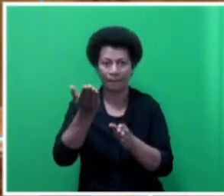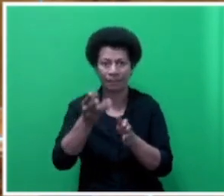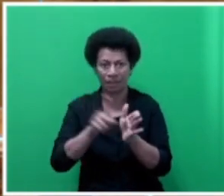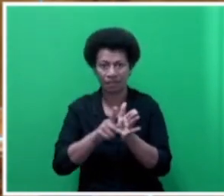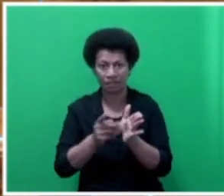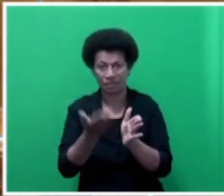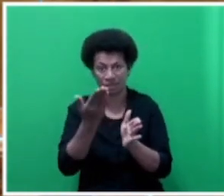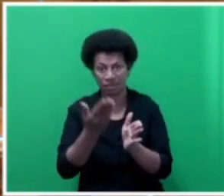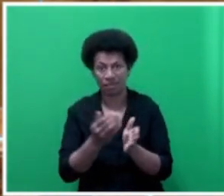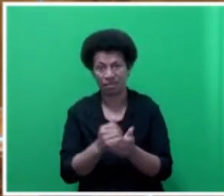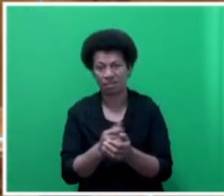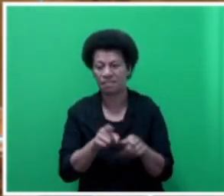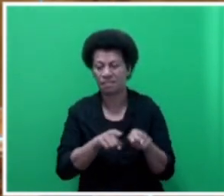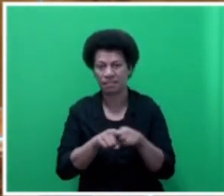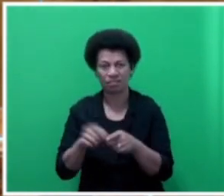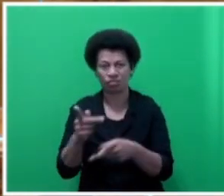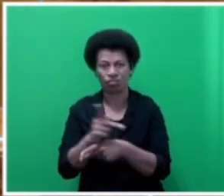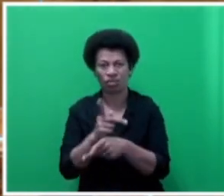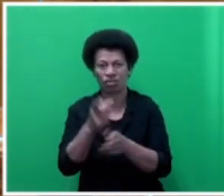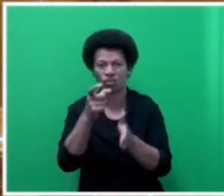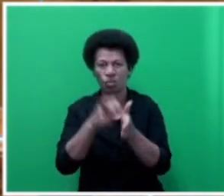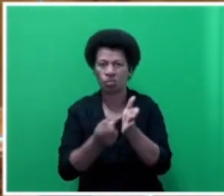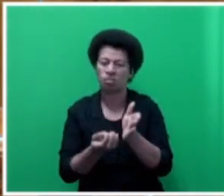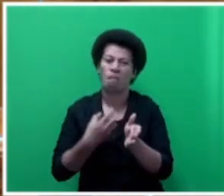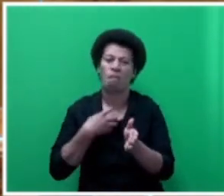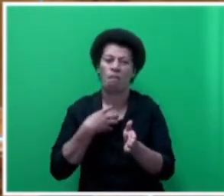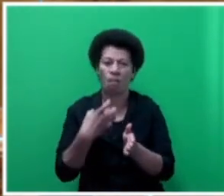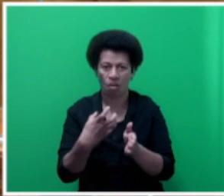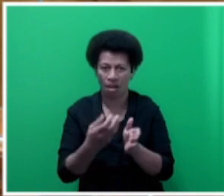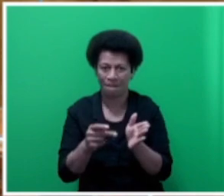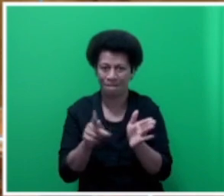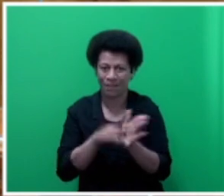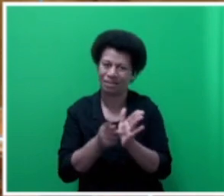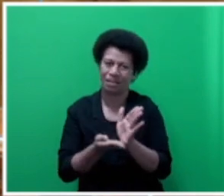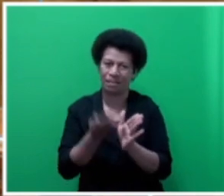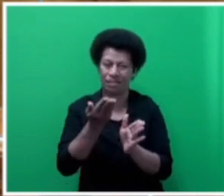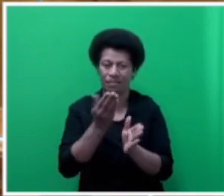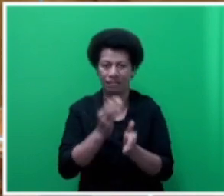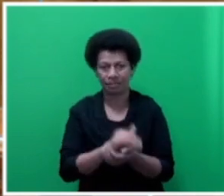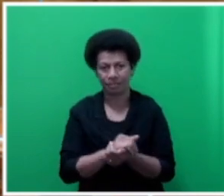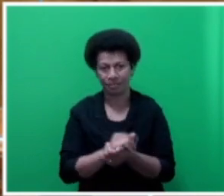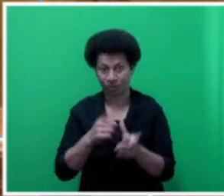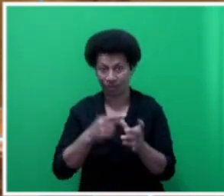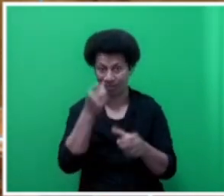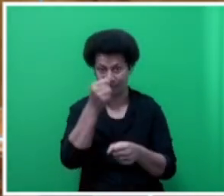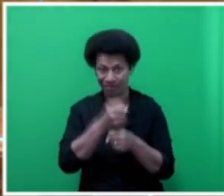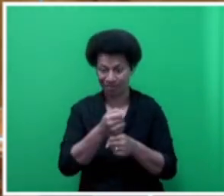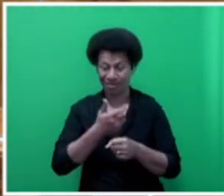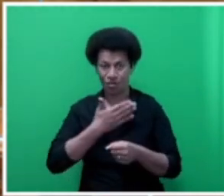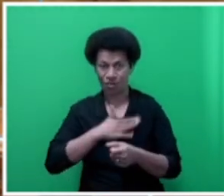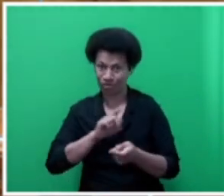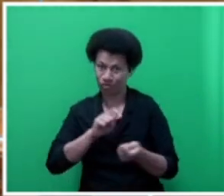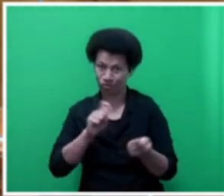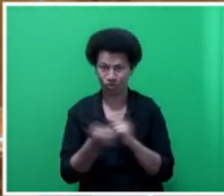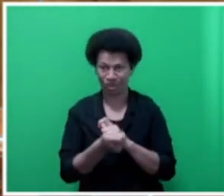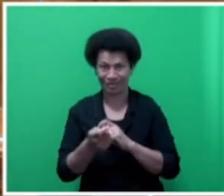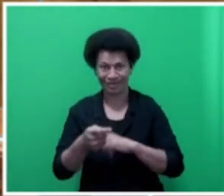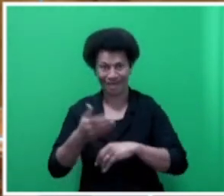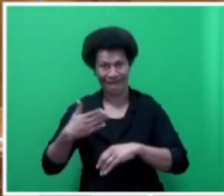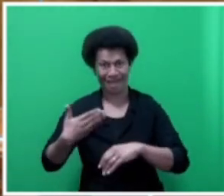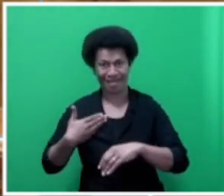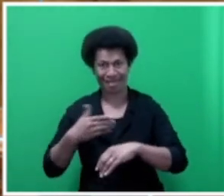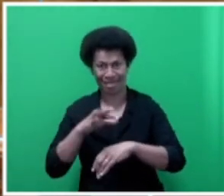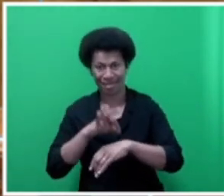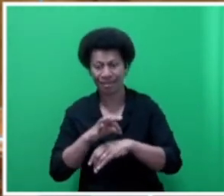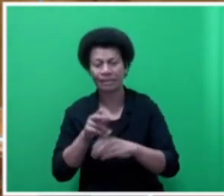increase the production costs. The Honourable Minister of Economy intends to fix healthcare services overnight by tweaking